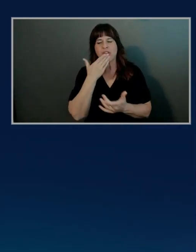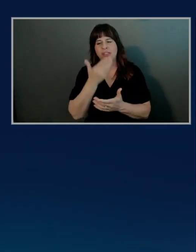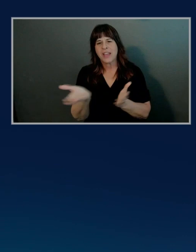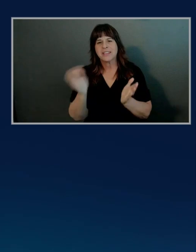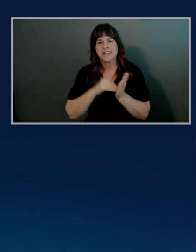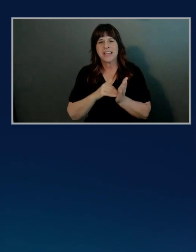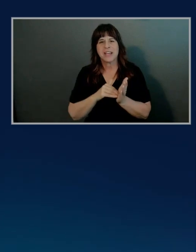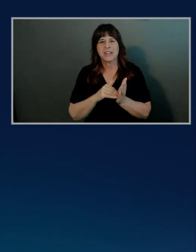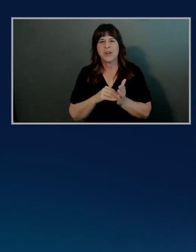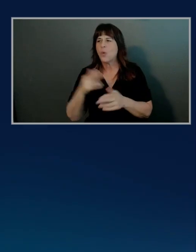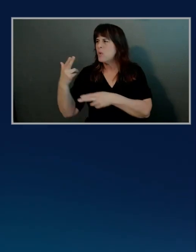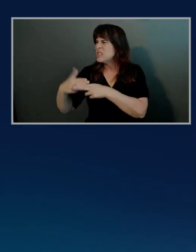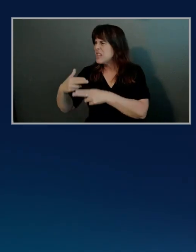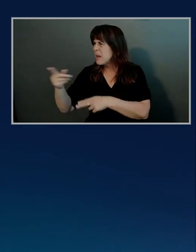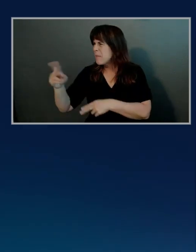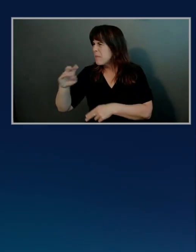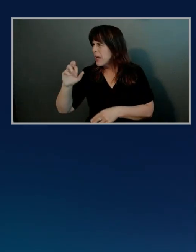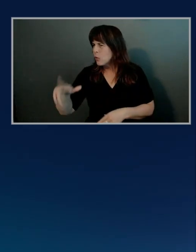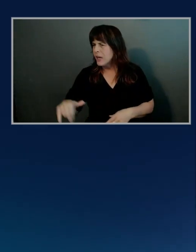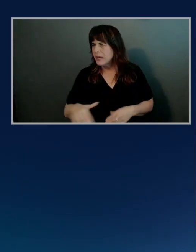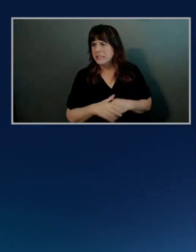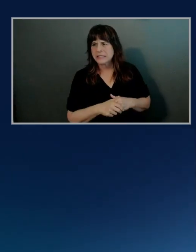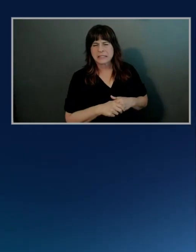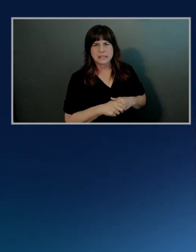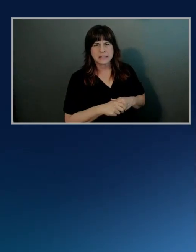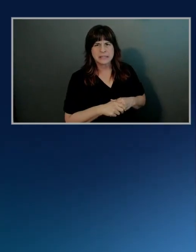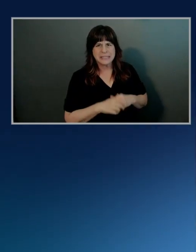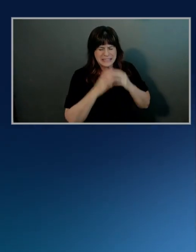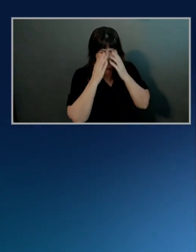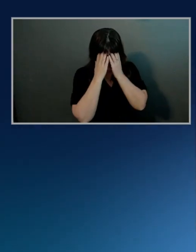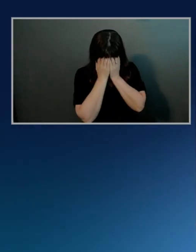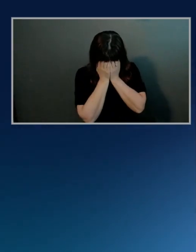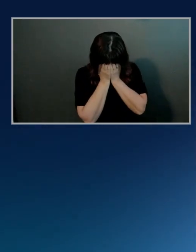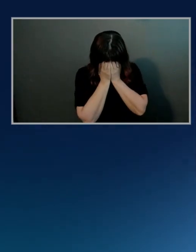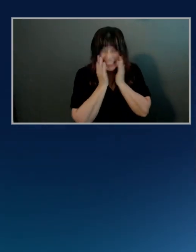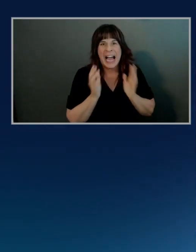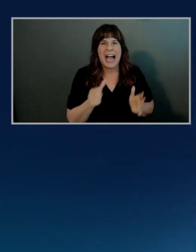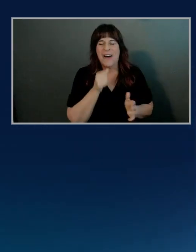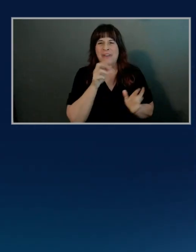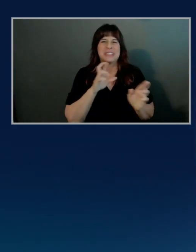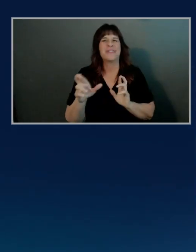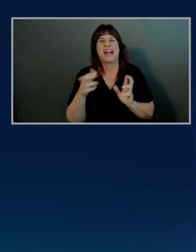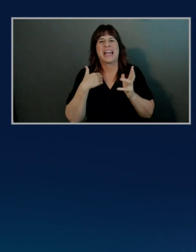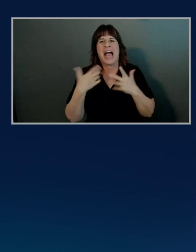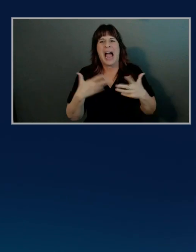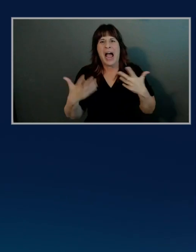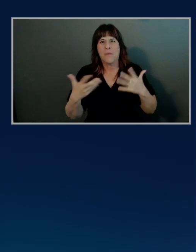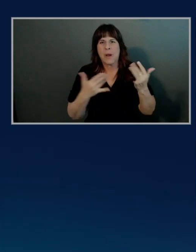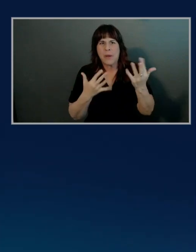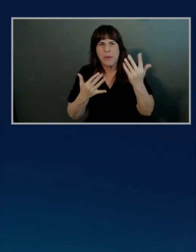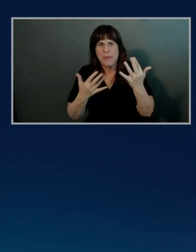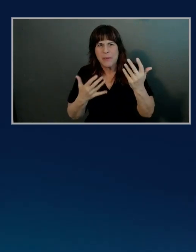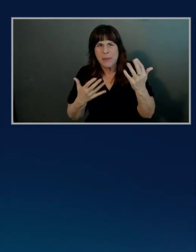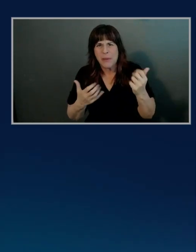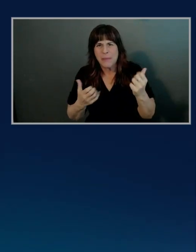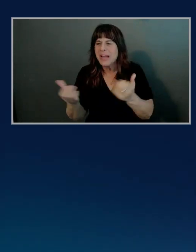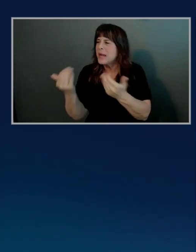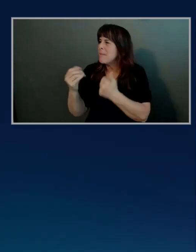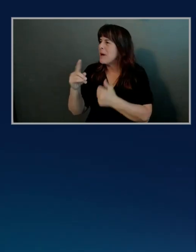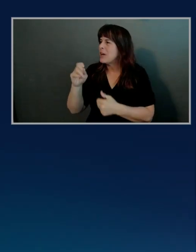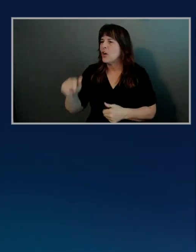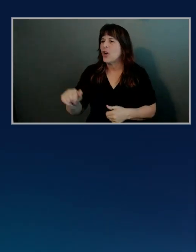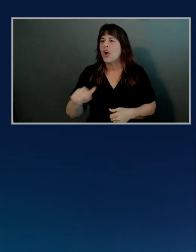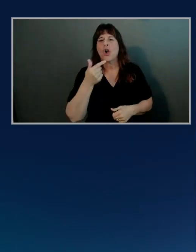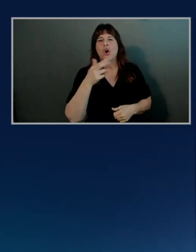to, what's her bakery name? What? I don't know. Putting Darko on the spot. Wait. Come on, Darko. Grand